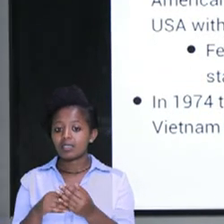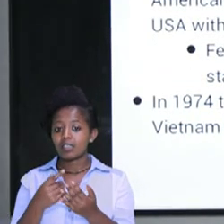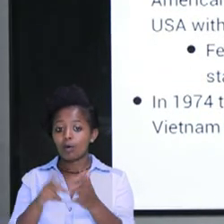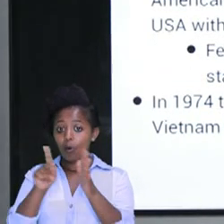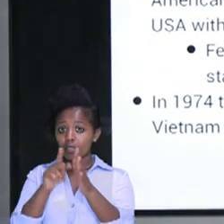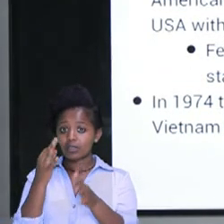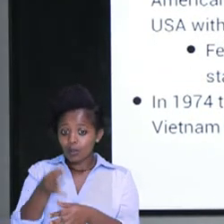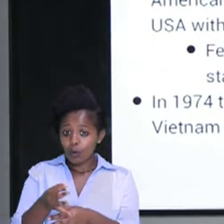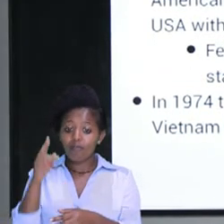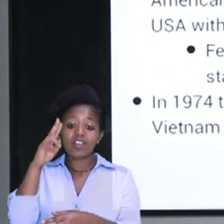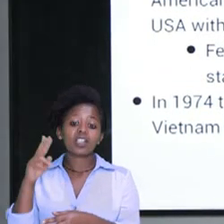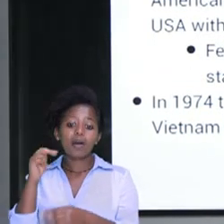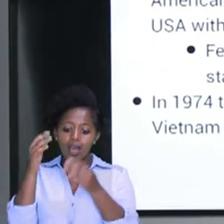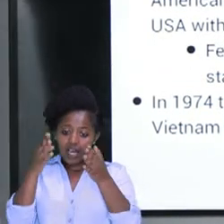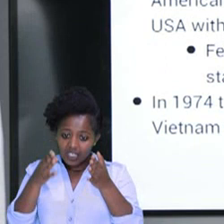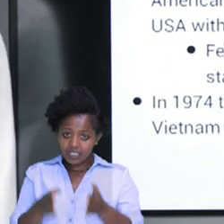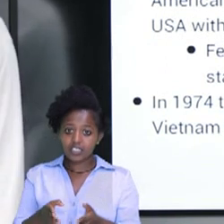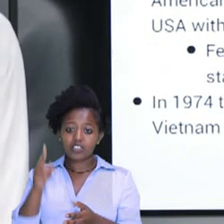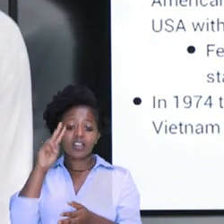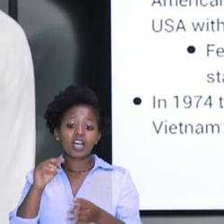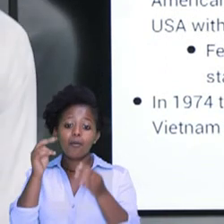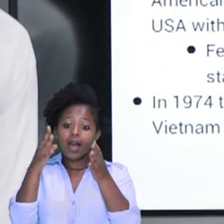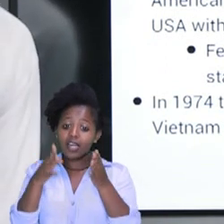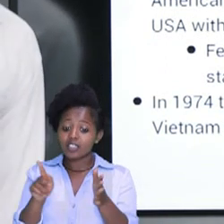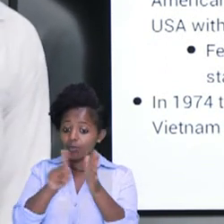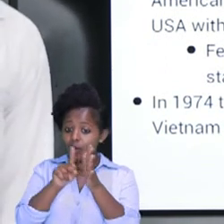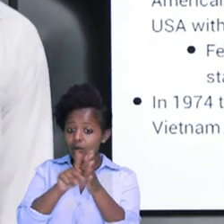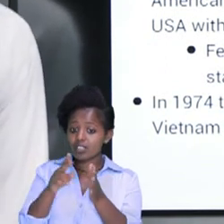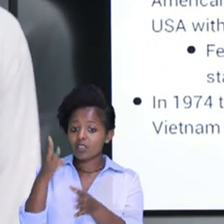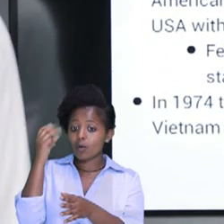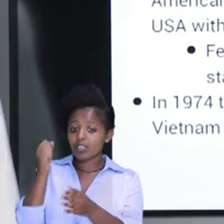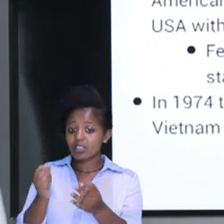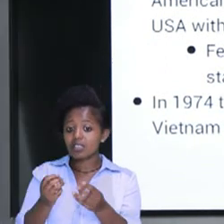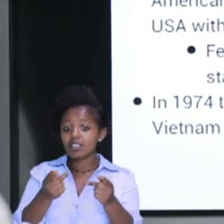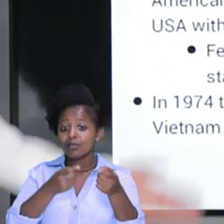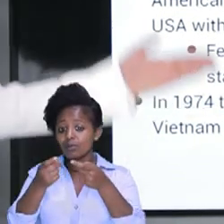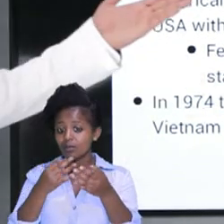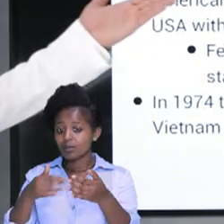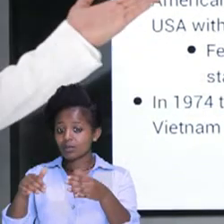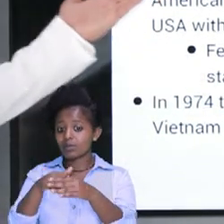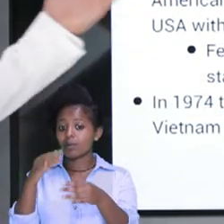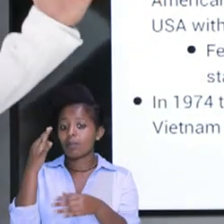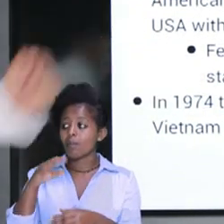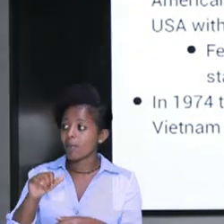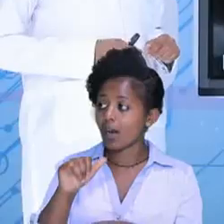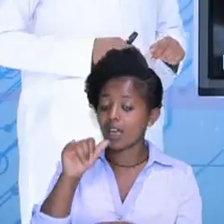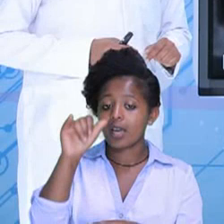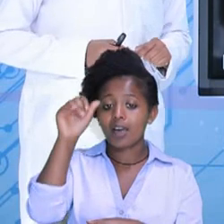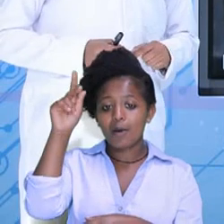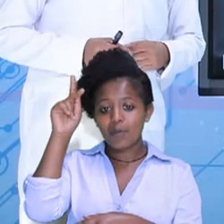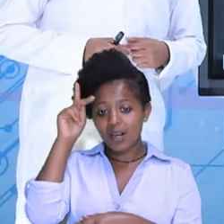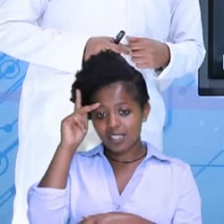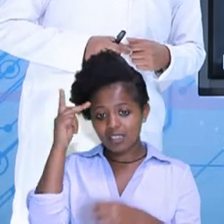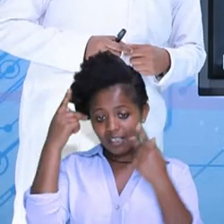of Vietnamization. Vietnamization policy was introduced by President Nixon.